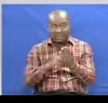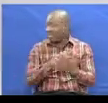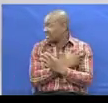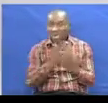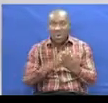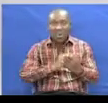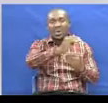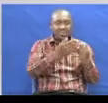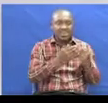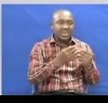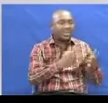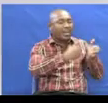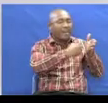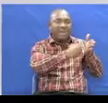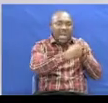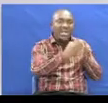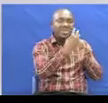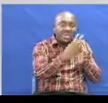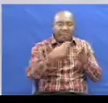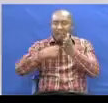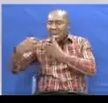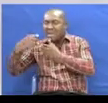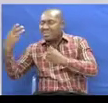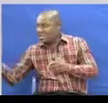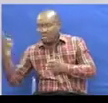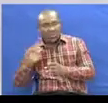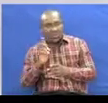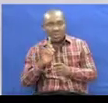minus 3, minus 3. No, you are doing only once,